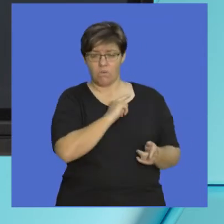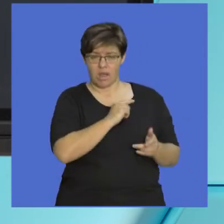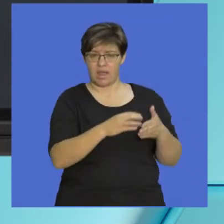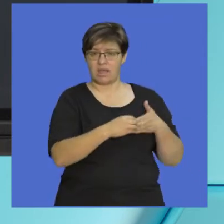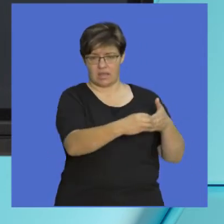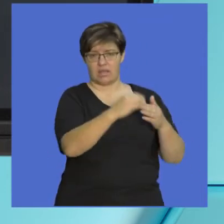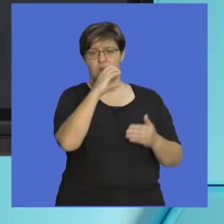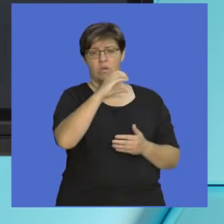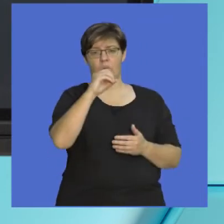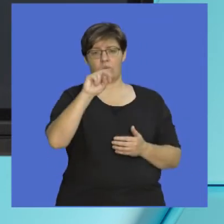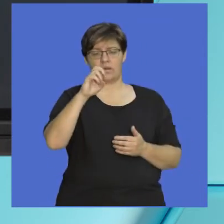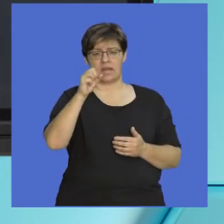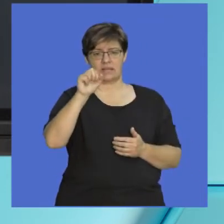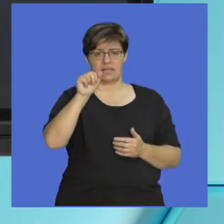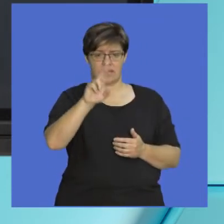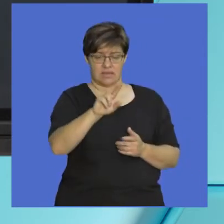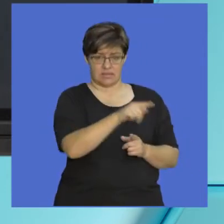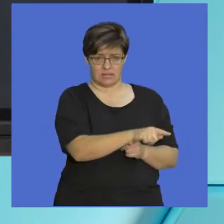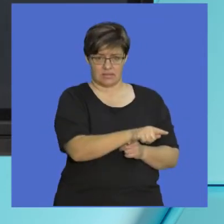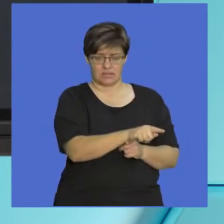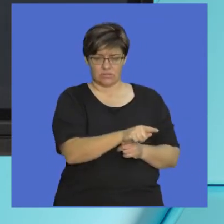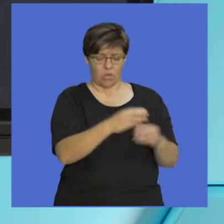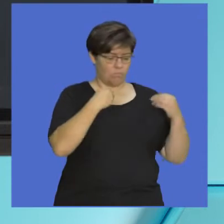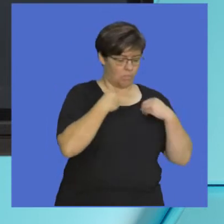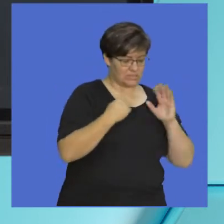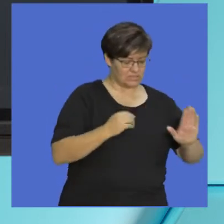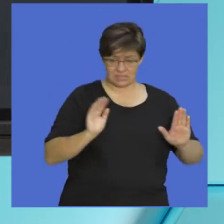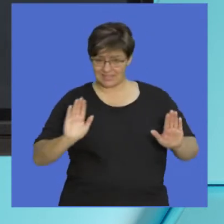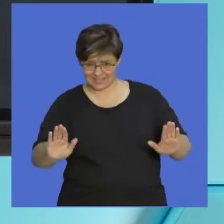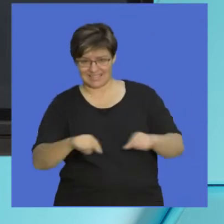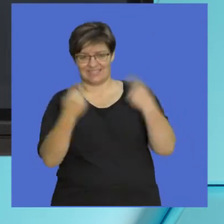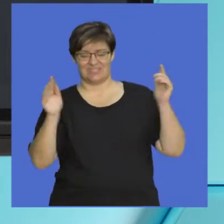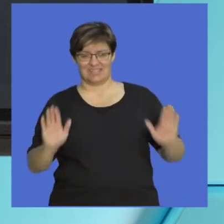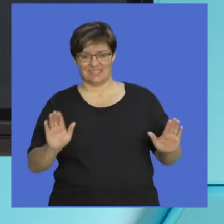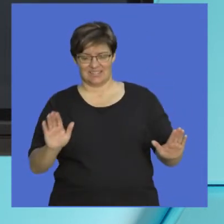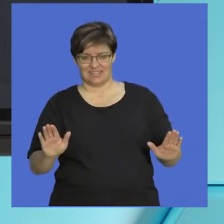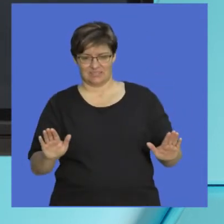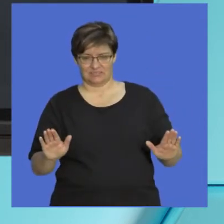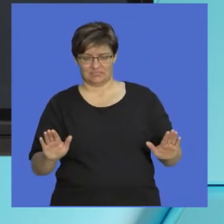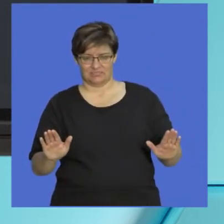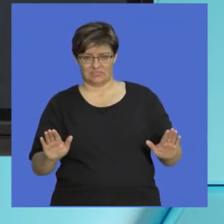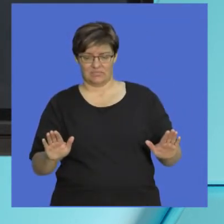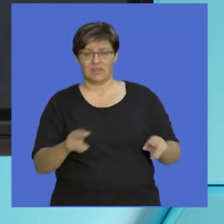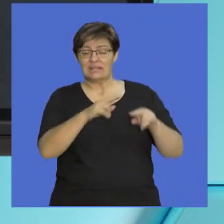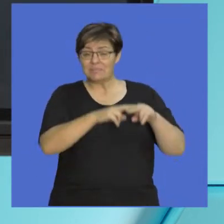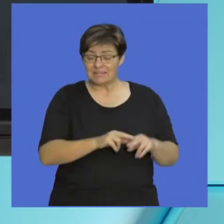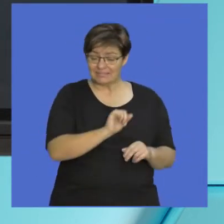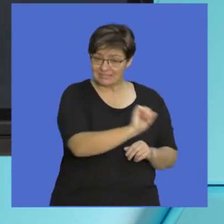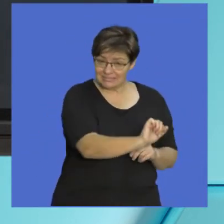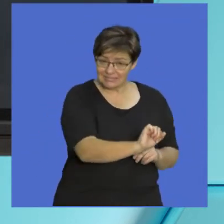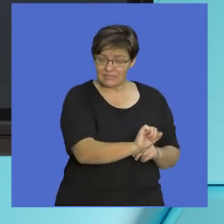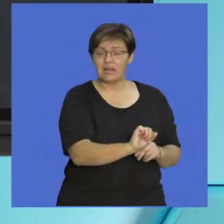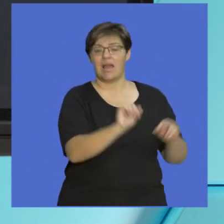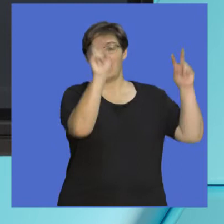Why? Because it's an electrical conductor. So in terms of physical properties, take note of the